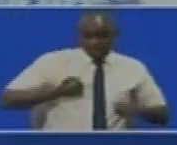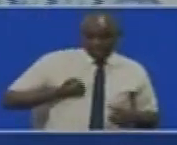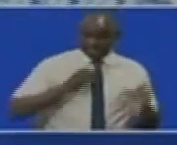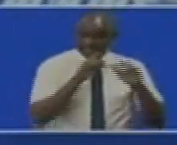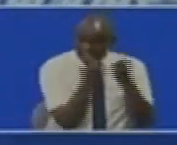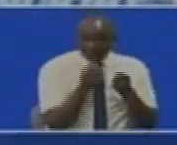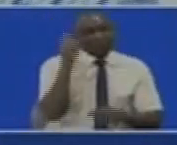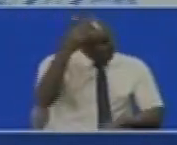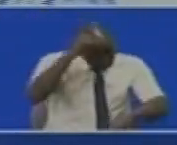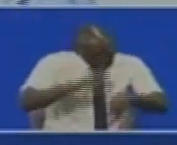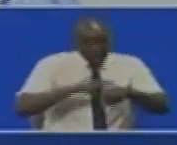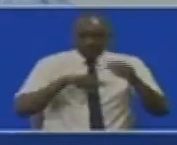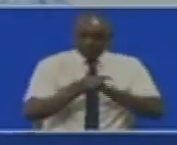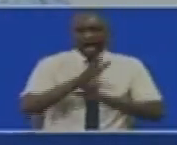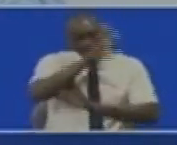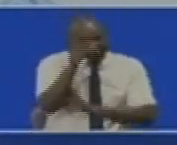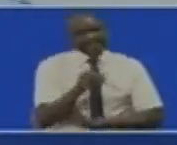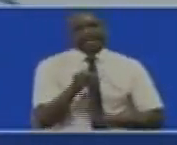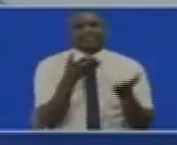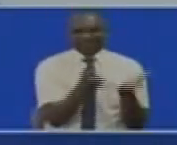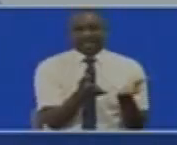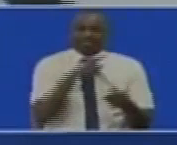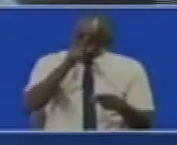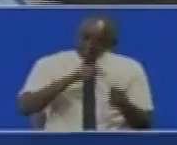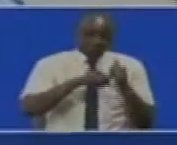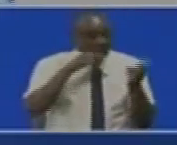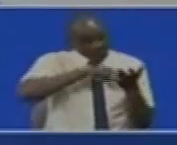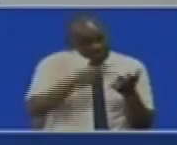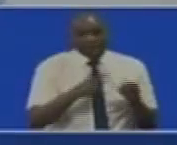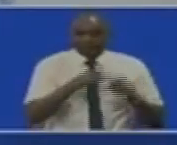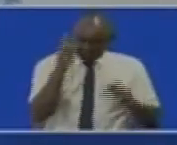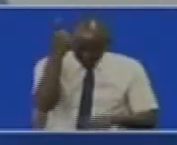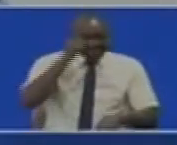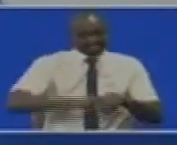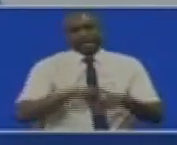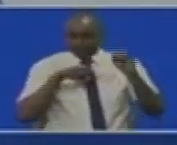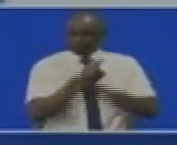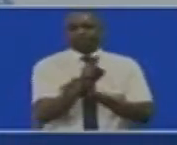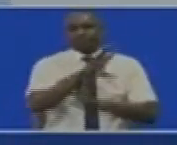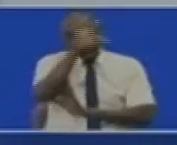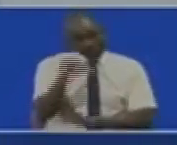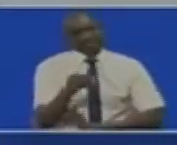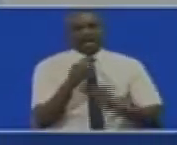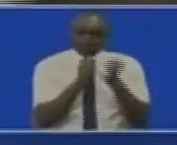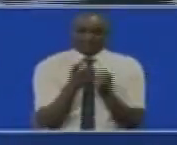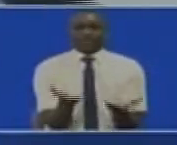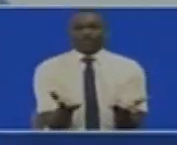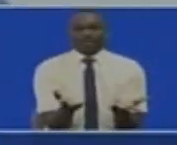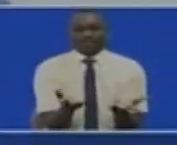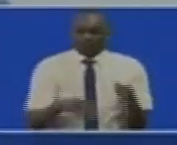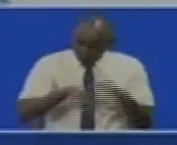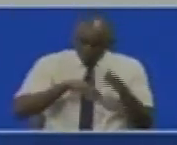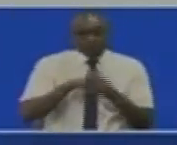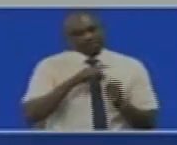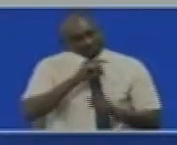first AQUON. Even though they didn't do well, but it was their first. It was a first for Kenyan team, especially the